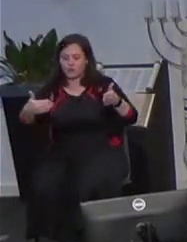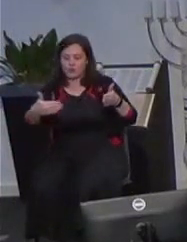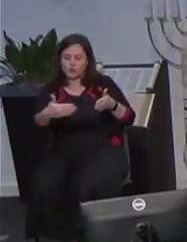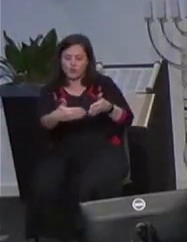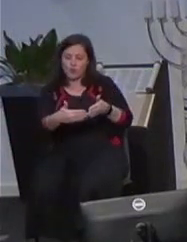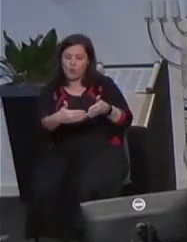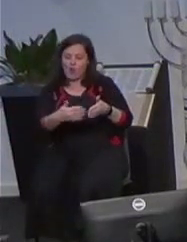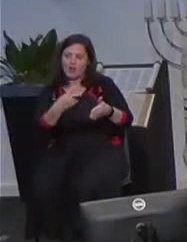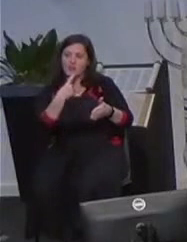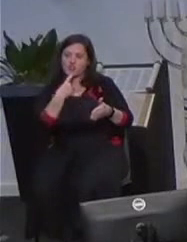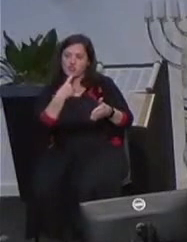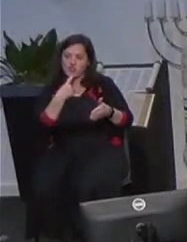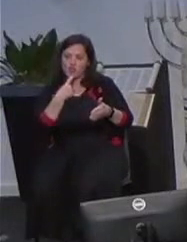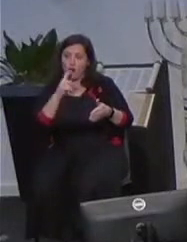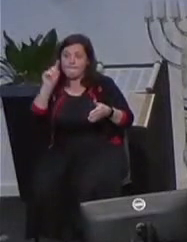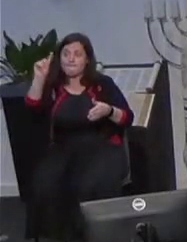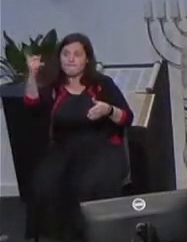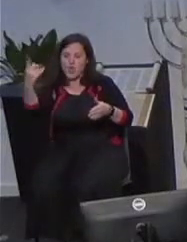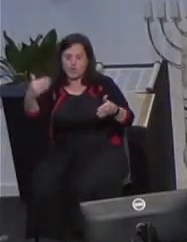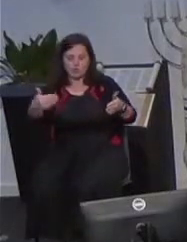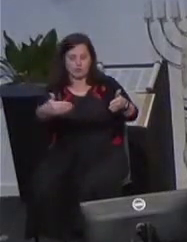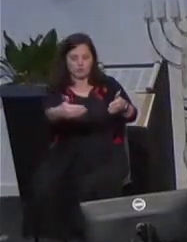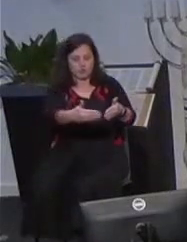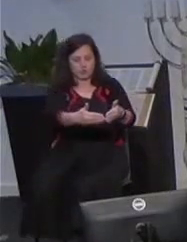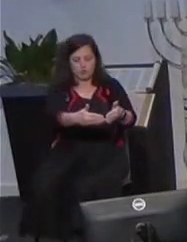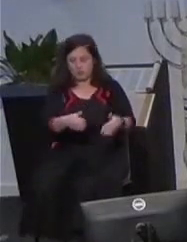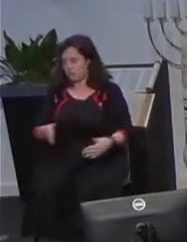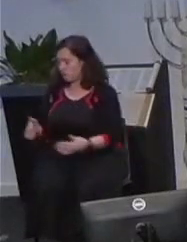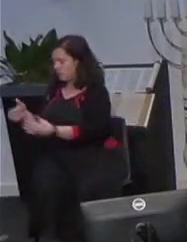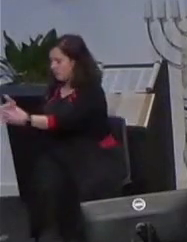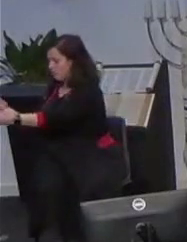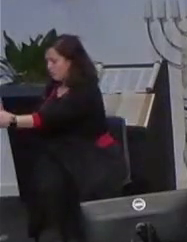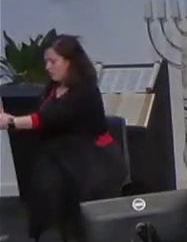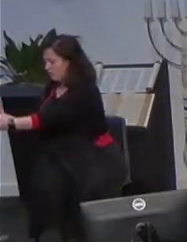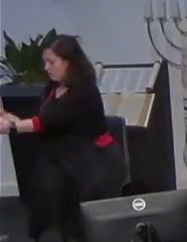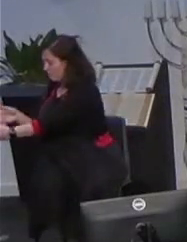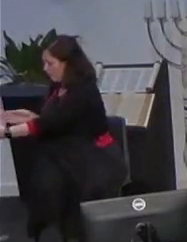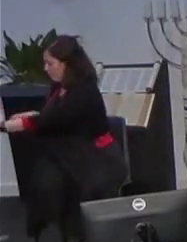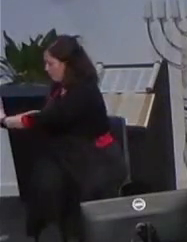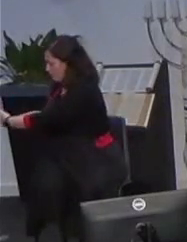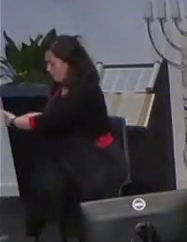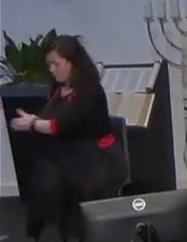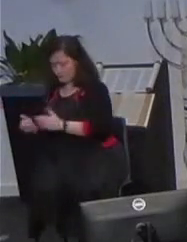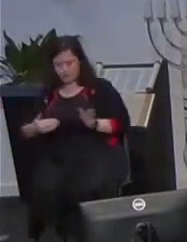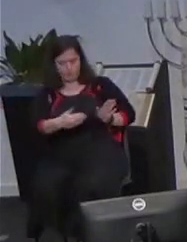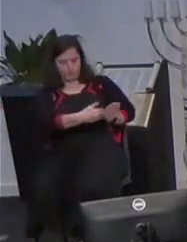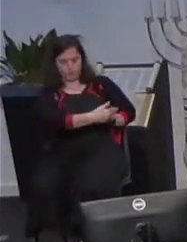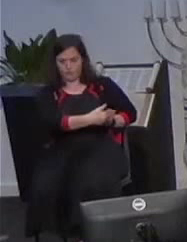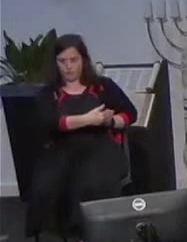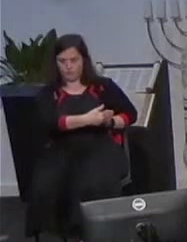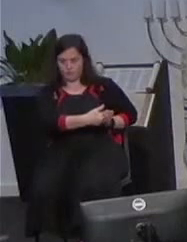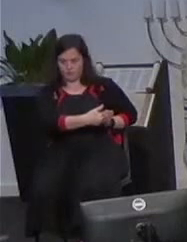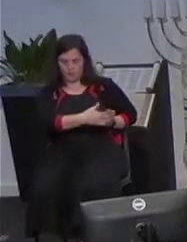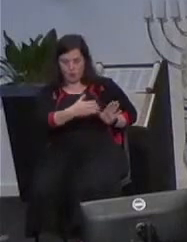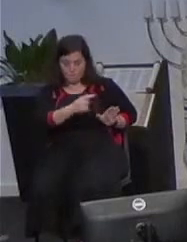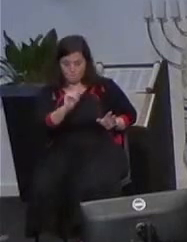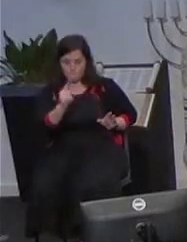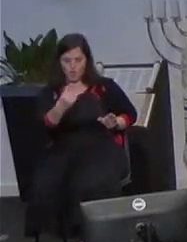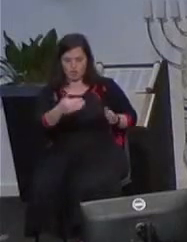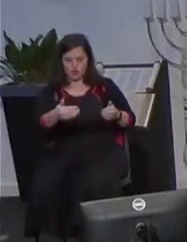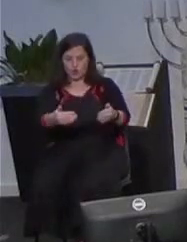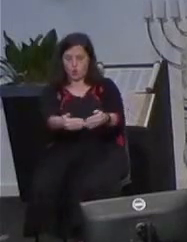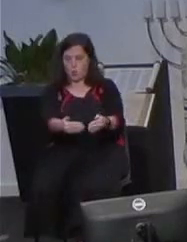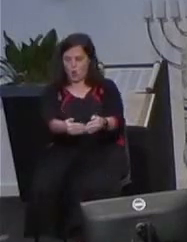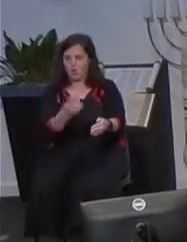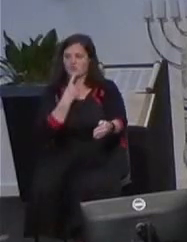that building there. That's where you get the cornerstone first, and then you start to build the rest off it.